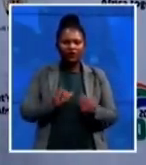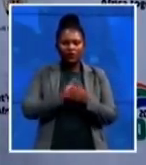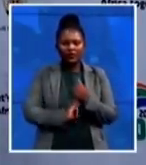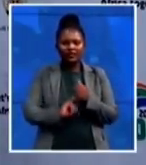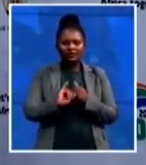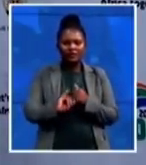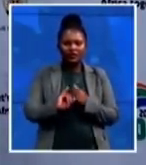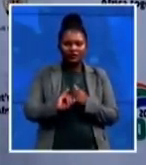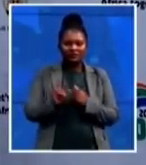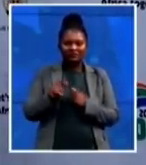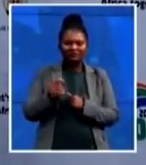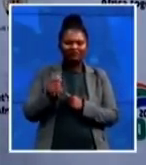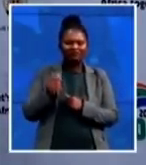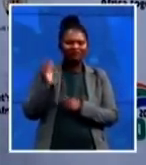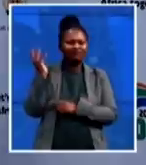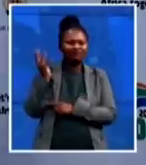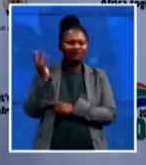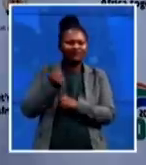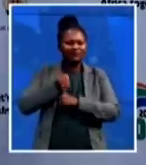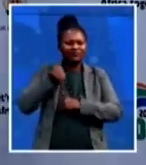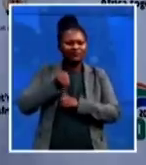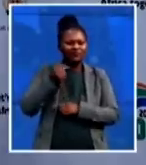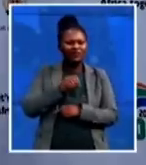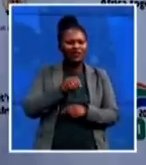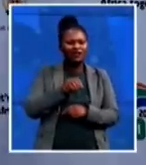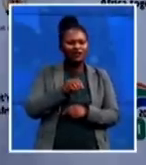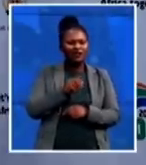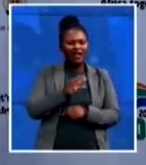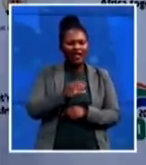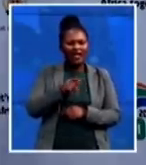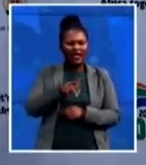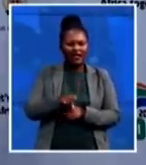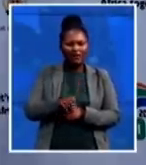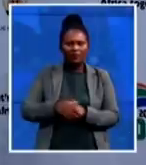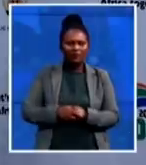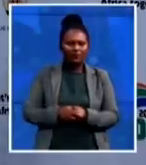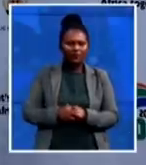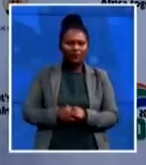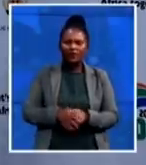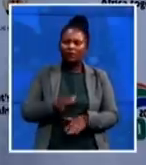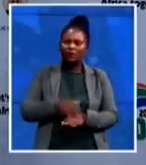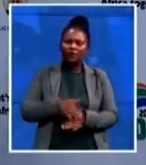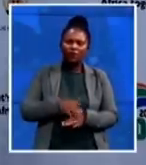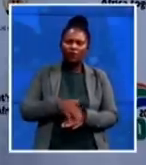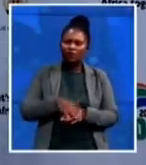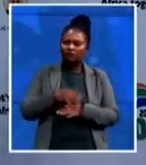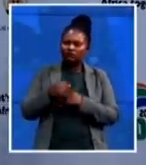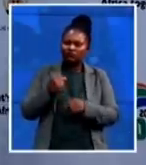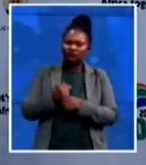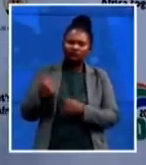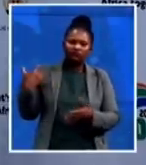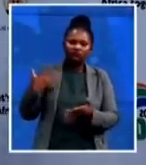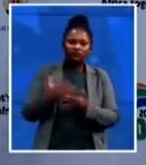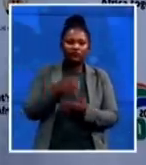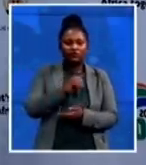I think for more than 300 years, South Africans campaigned for a single South